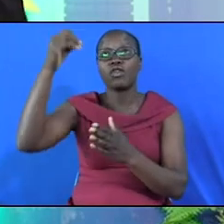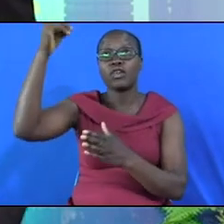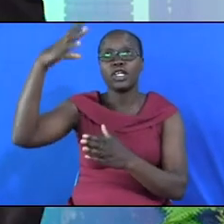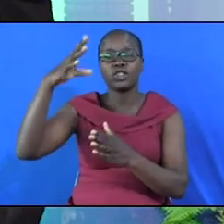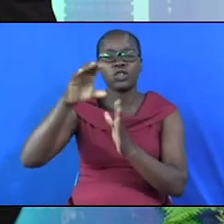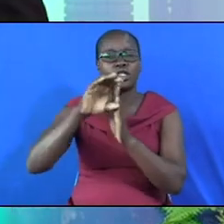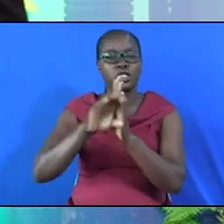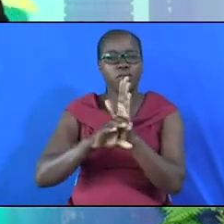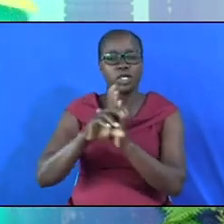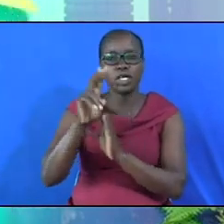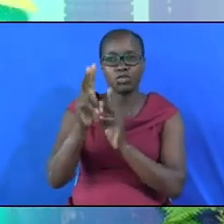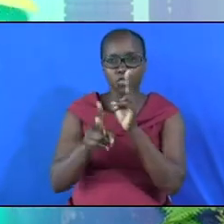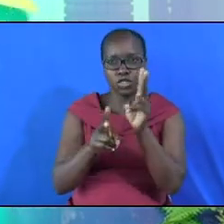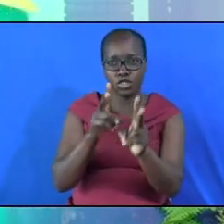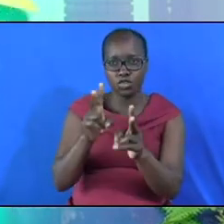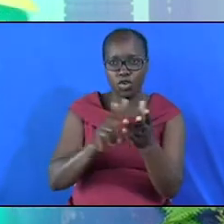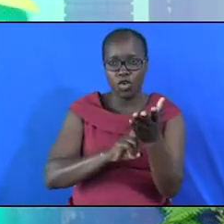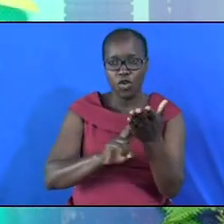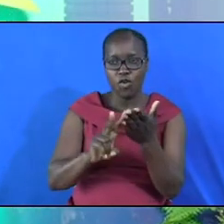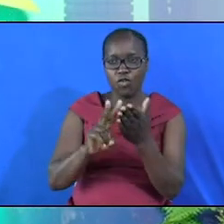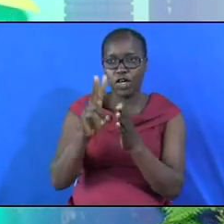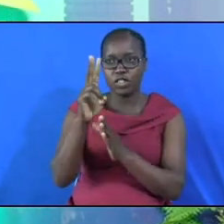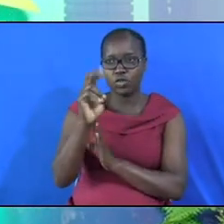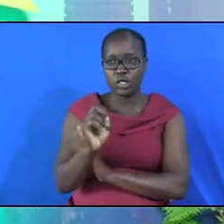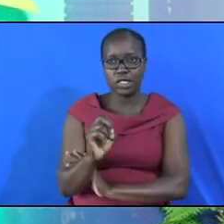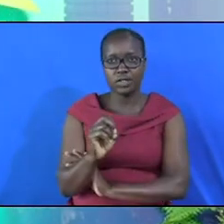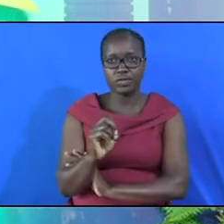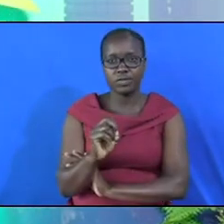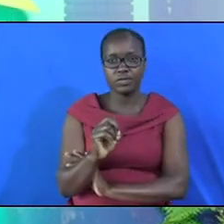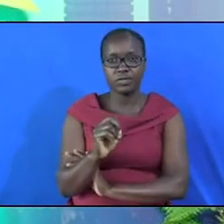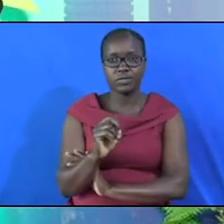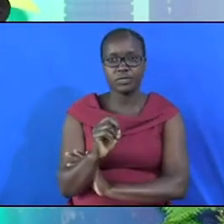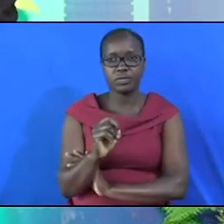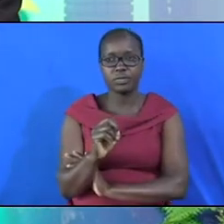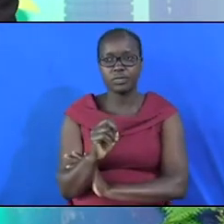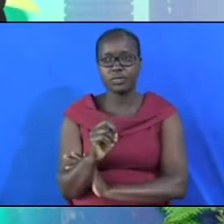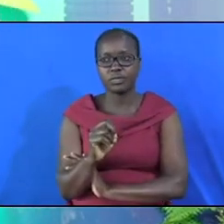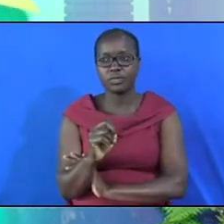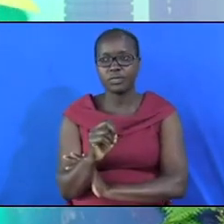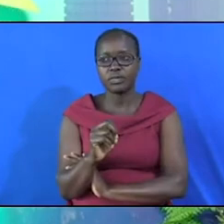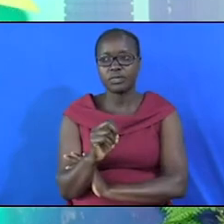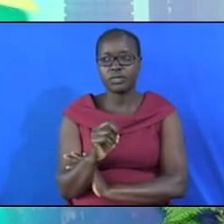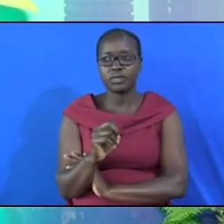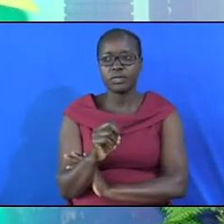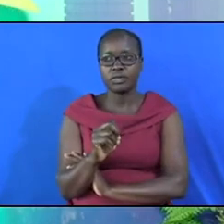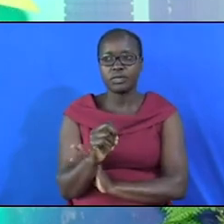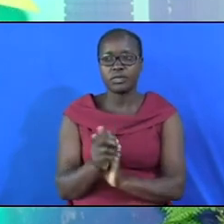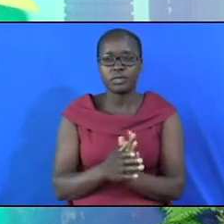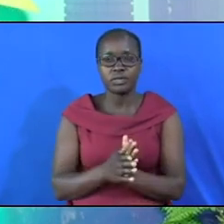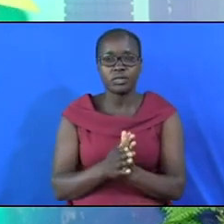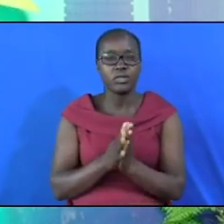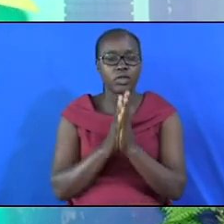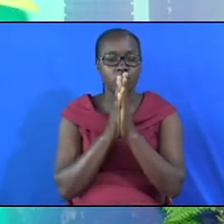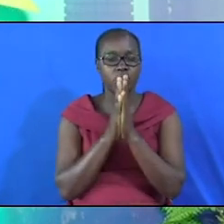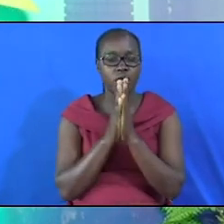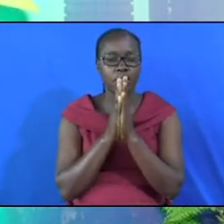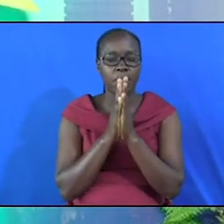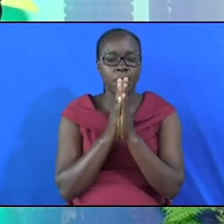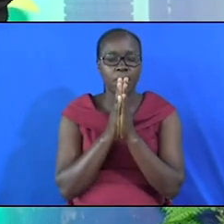Revelation 22, verses 20. Revelation 22, verses 20. Shall we